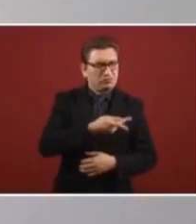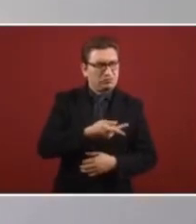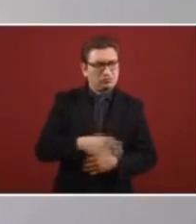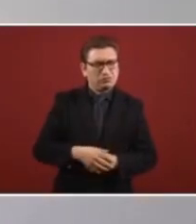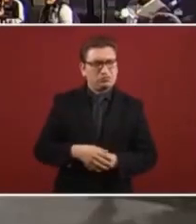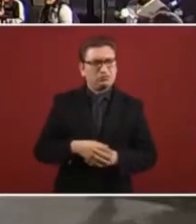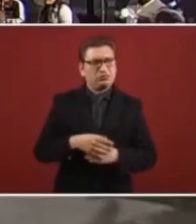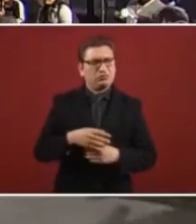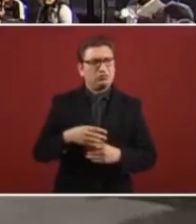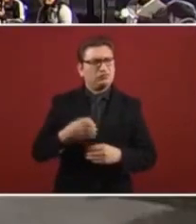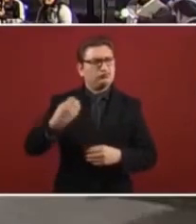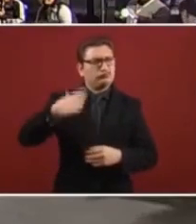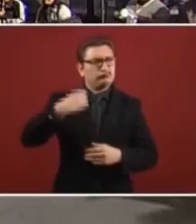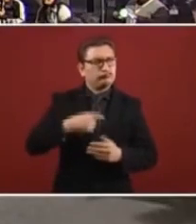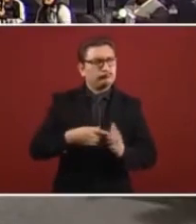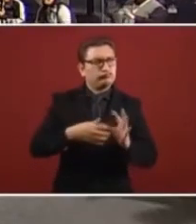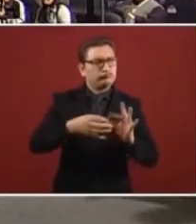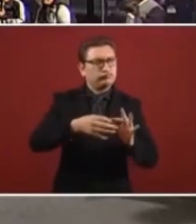Es